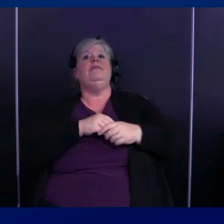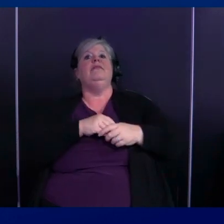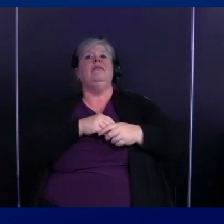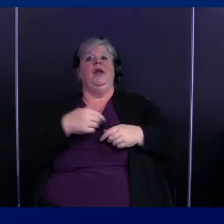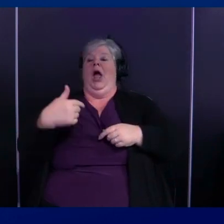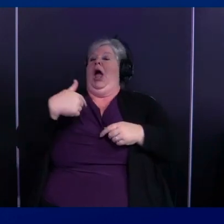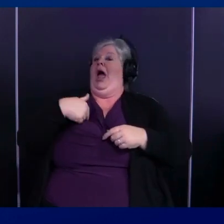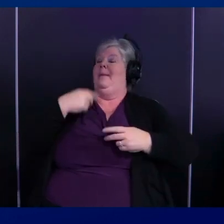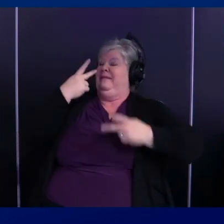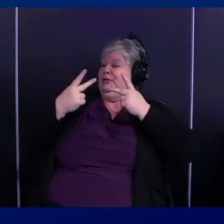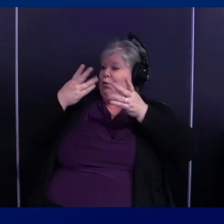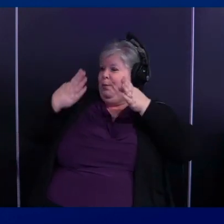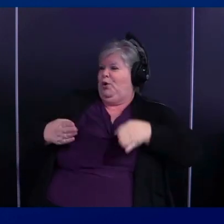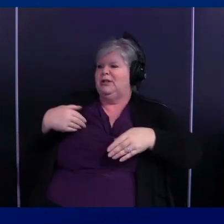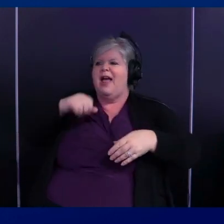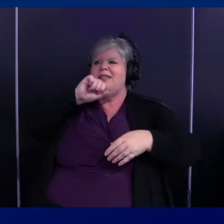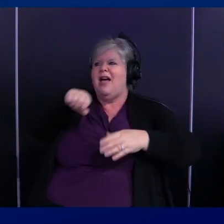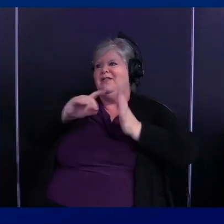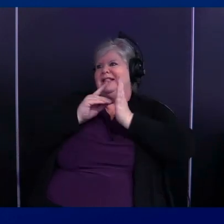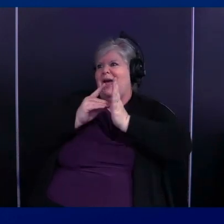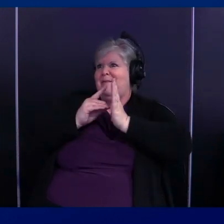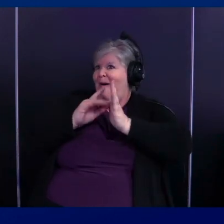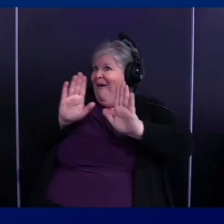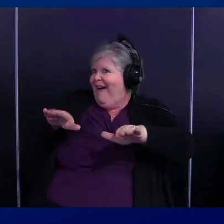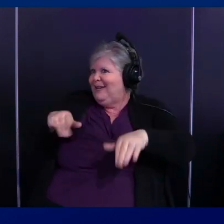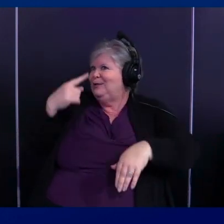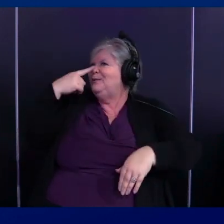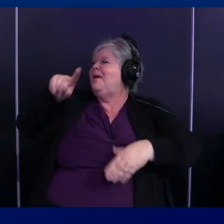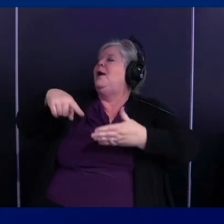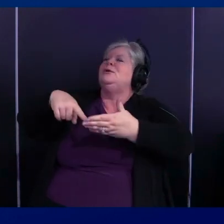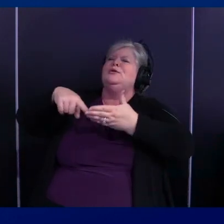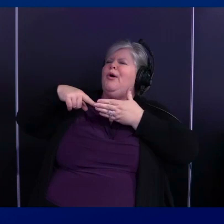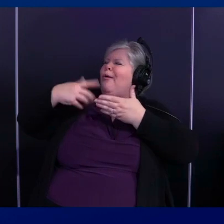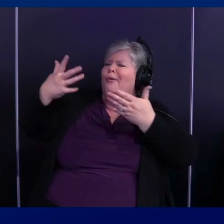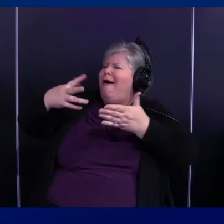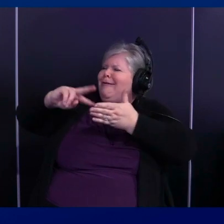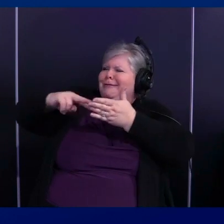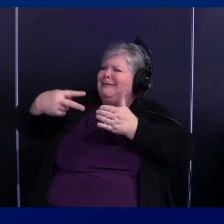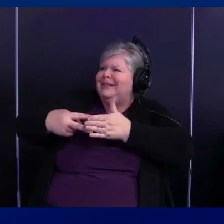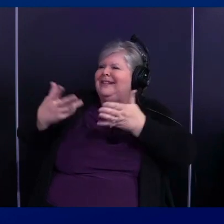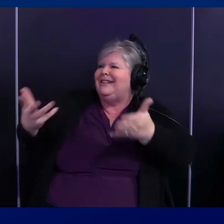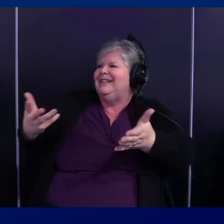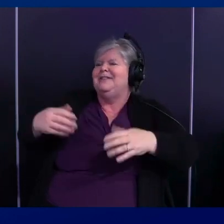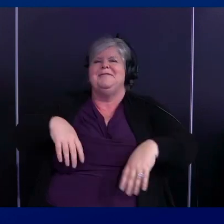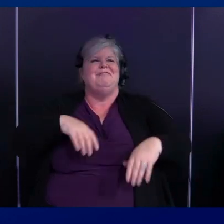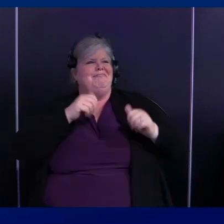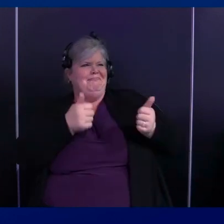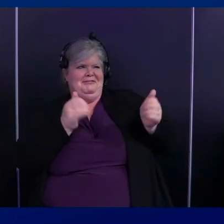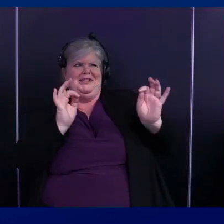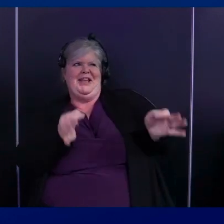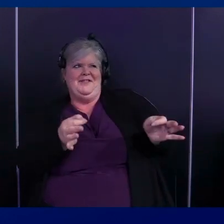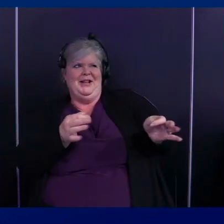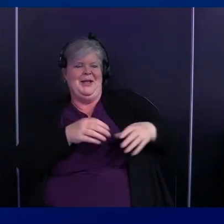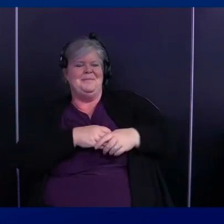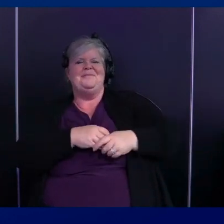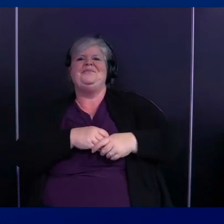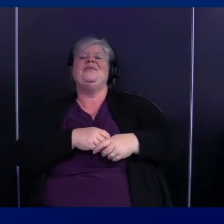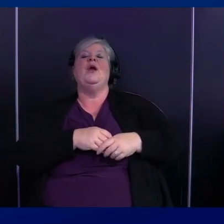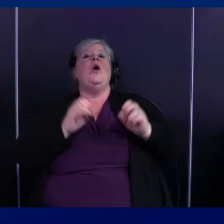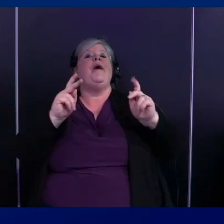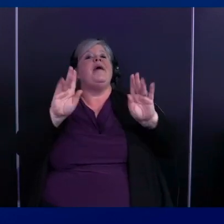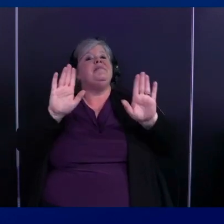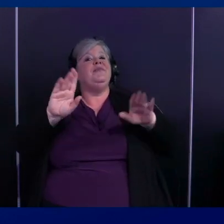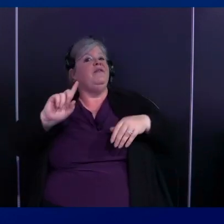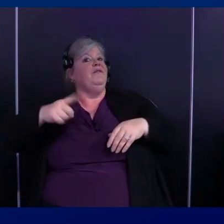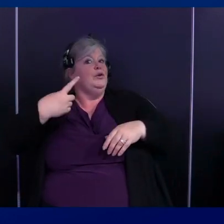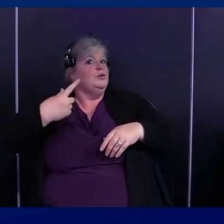love demos. Do you mind showing us what it is you're talking about? Absolutely. Awesome. So I'm first going to